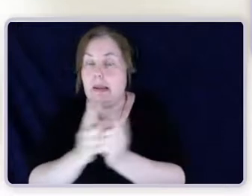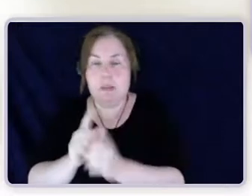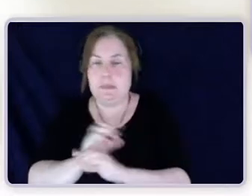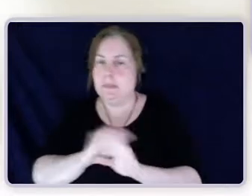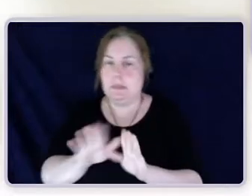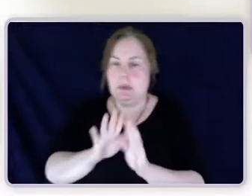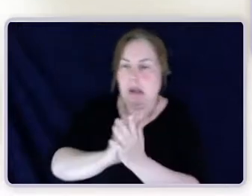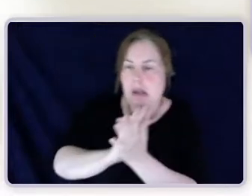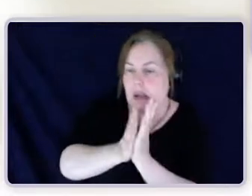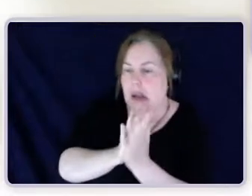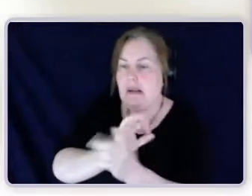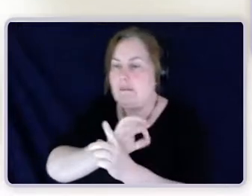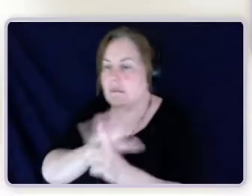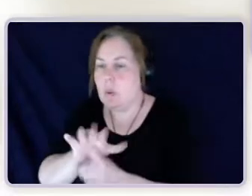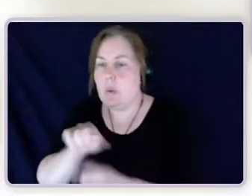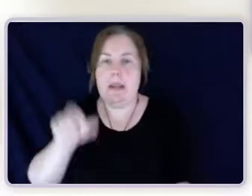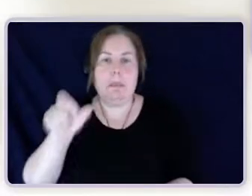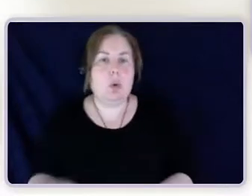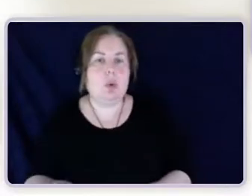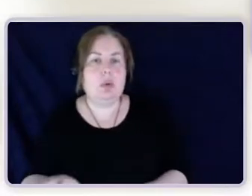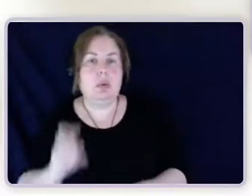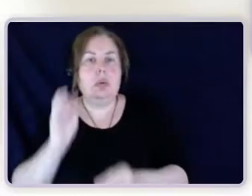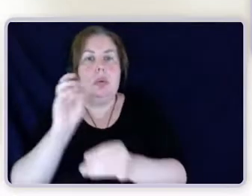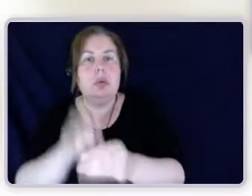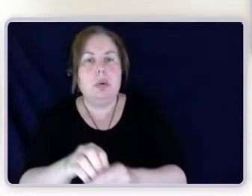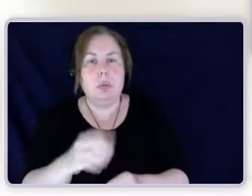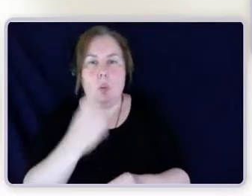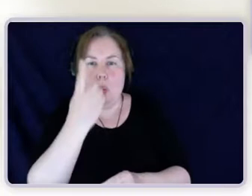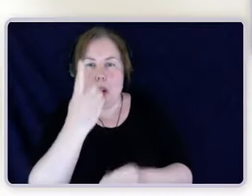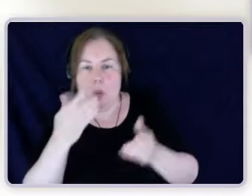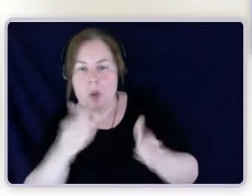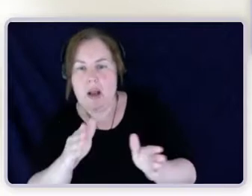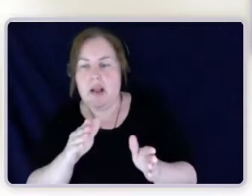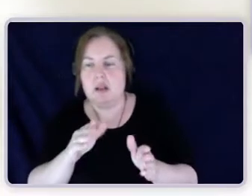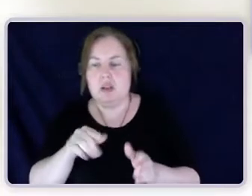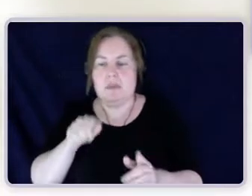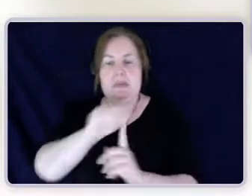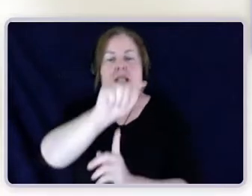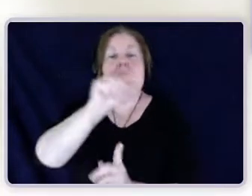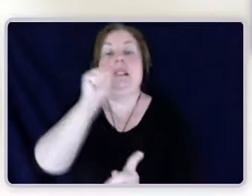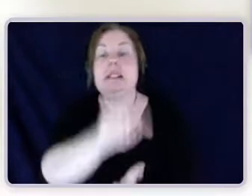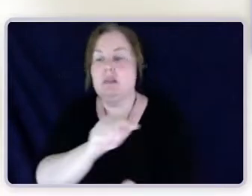the supported person into one particular course of action over another.